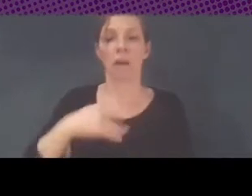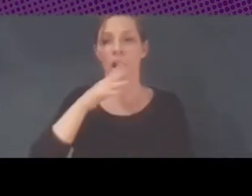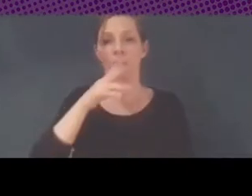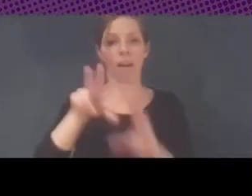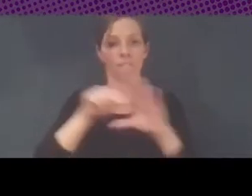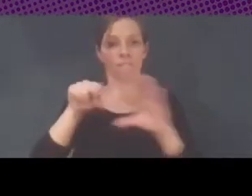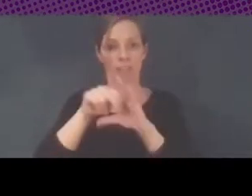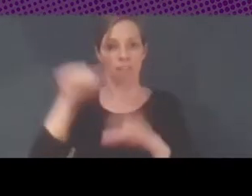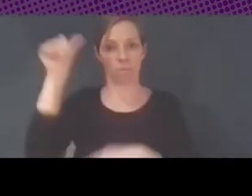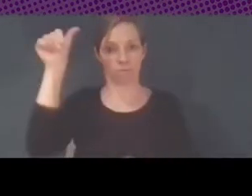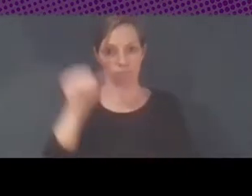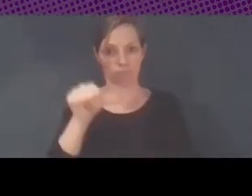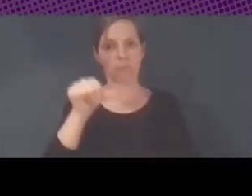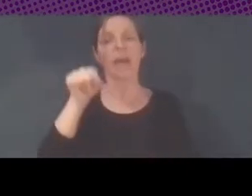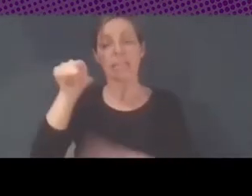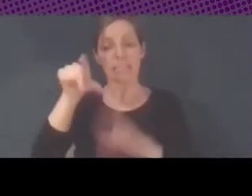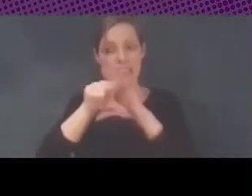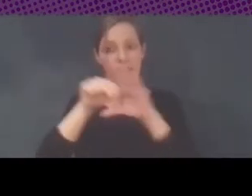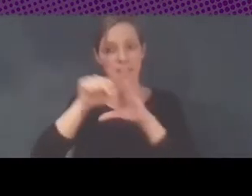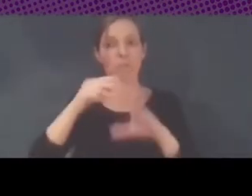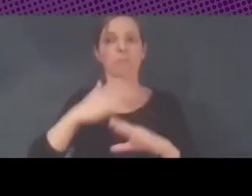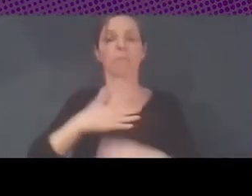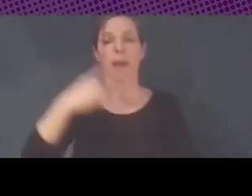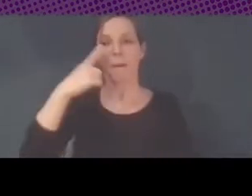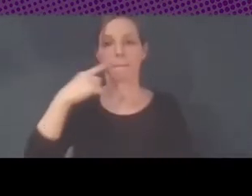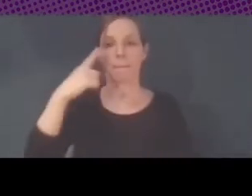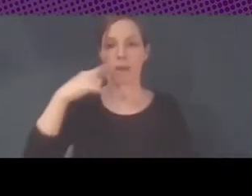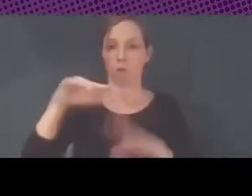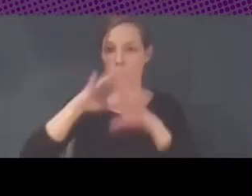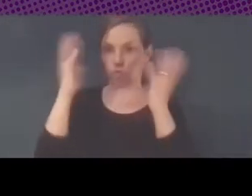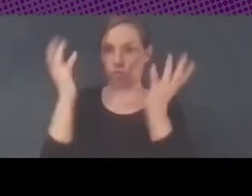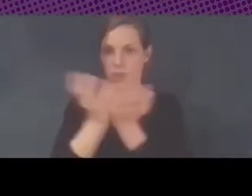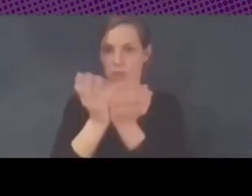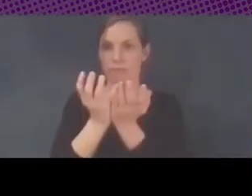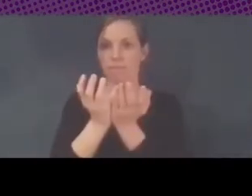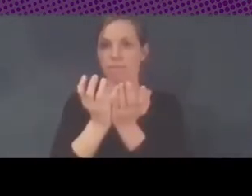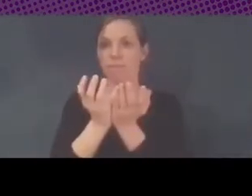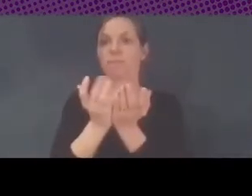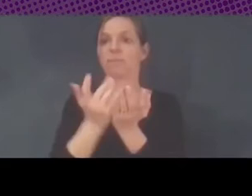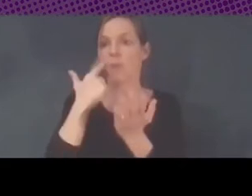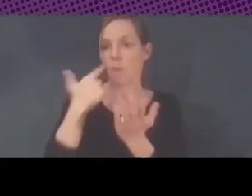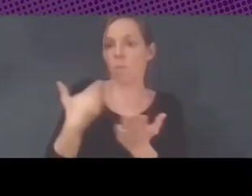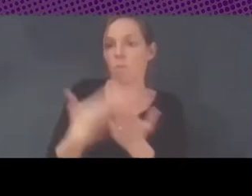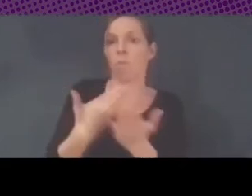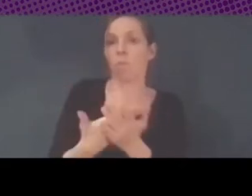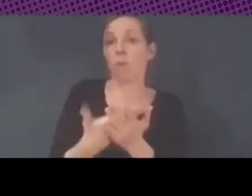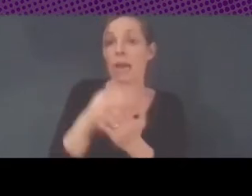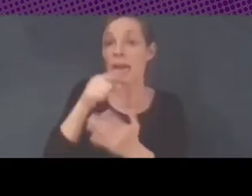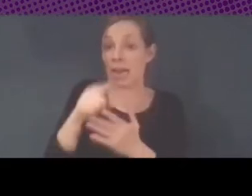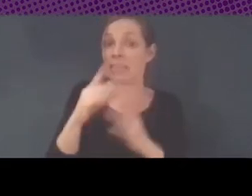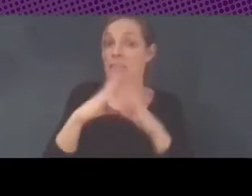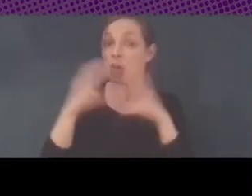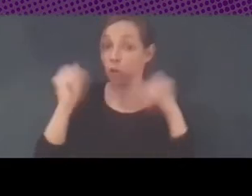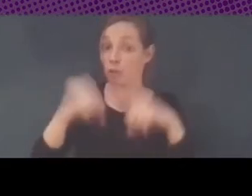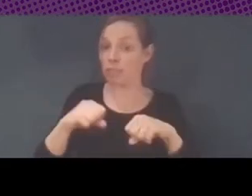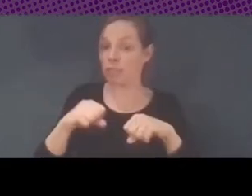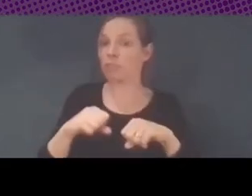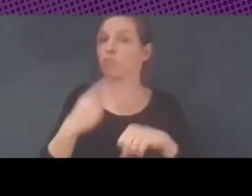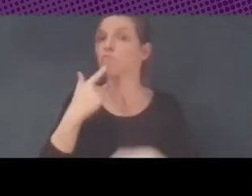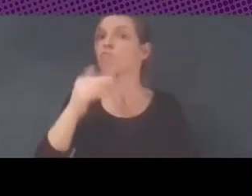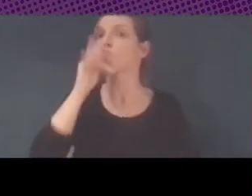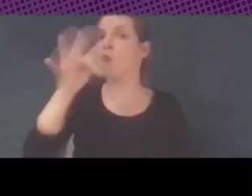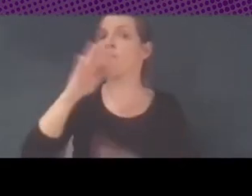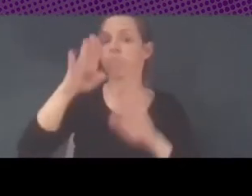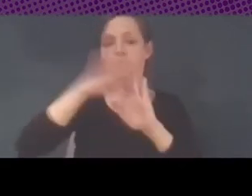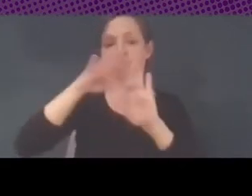way in which this new Wall Street consensus makes promises and involves the private financial system and this is the critical